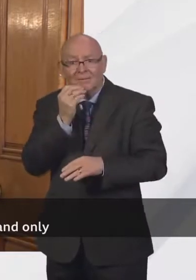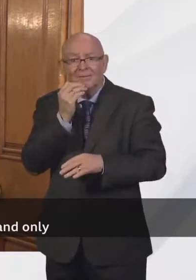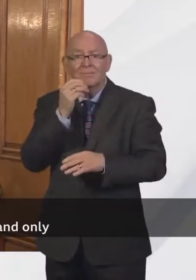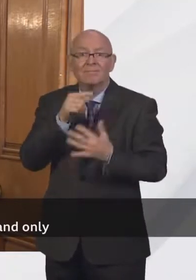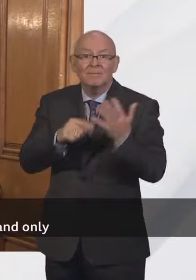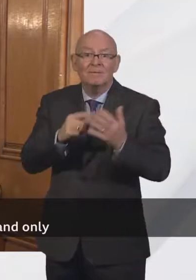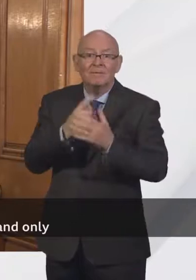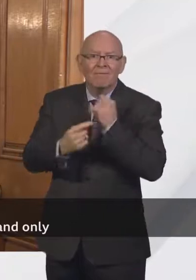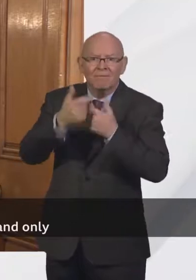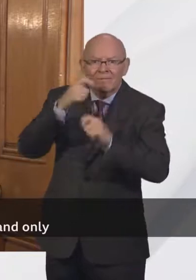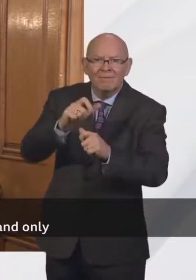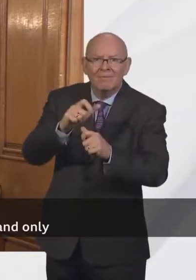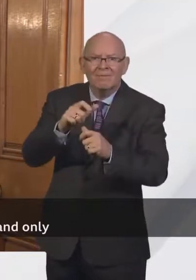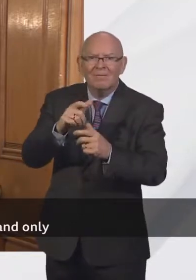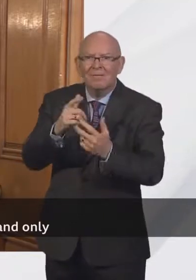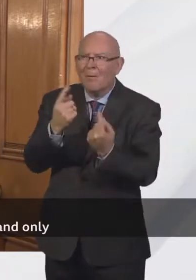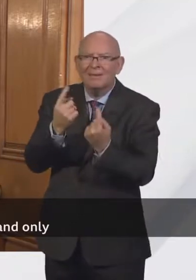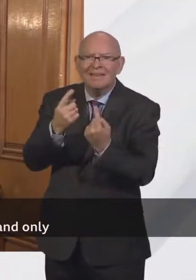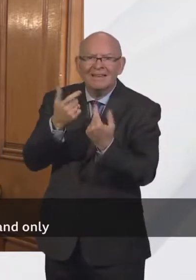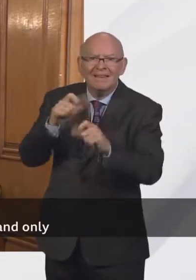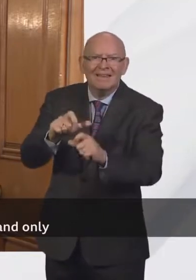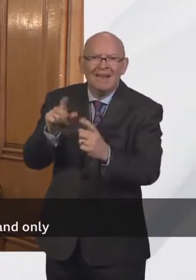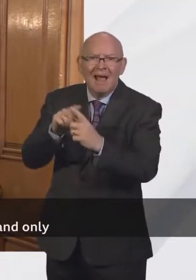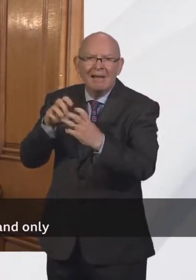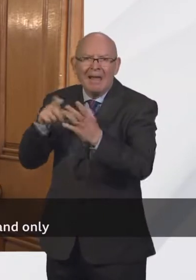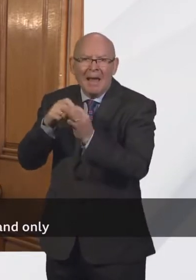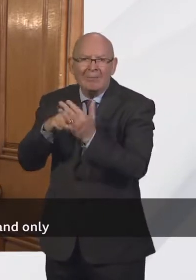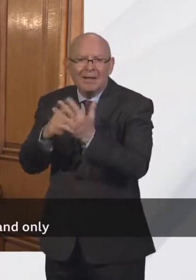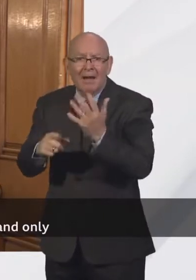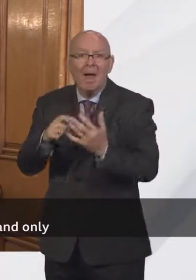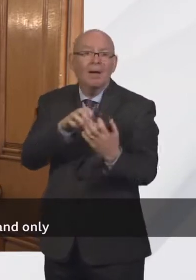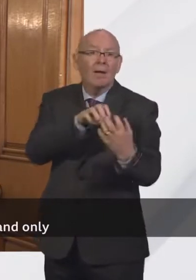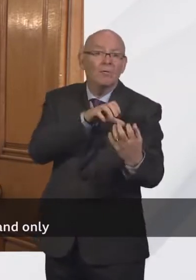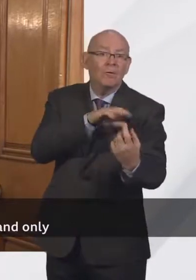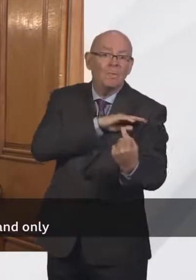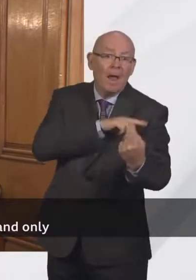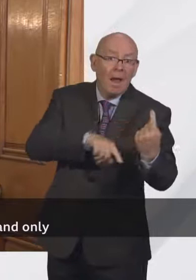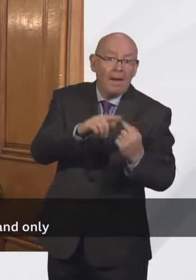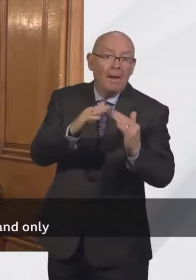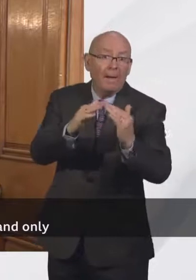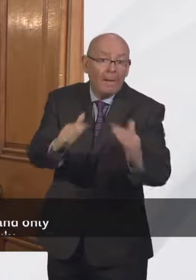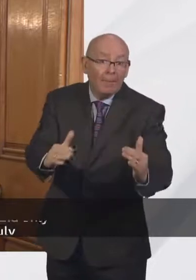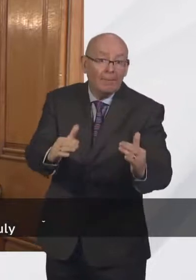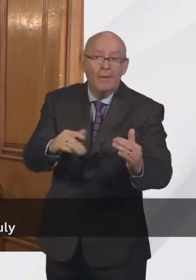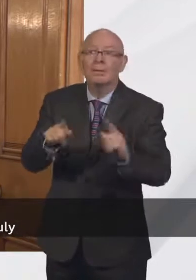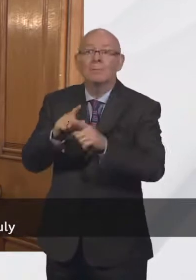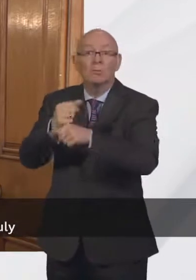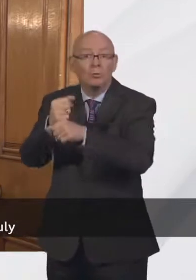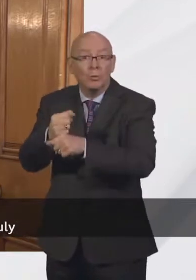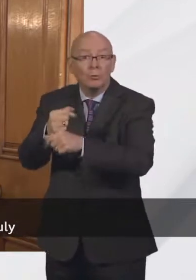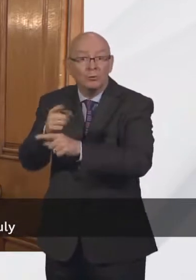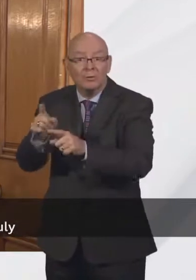barbers, outdoor playgrounds and outdoor gyms. This has been an incredibly tough